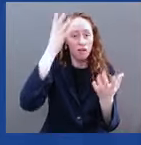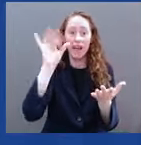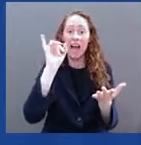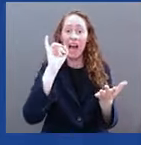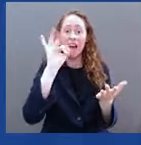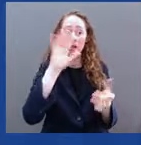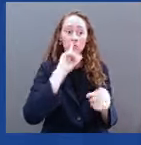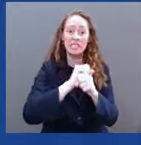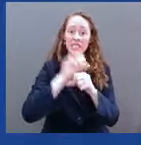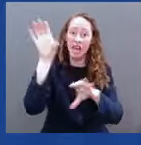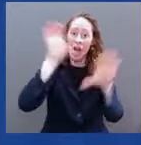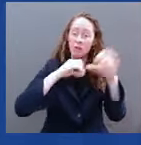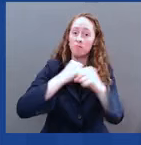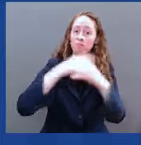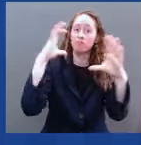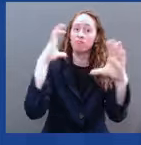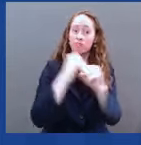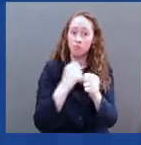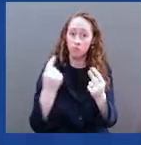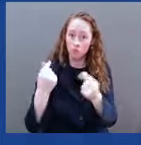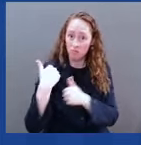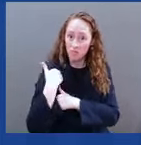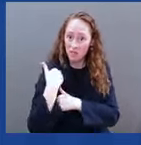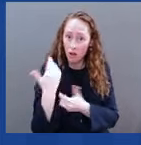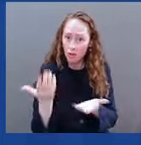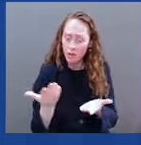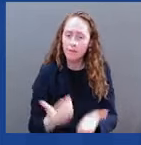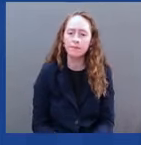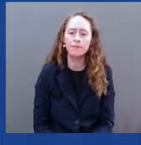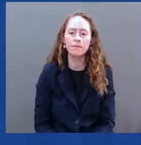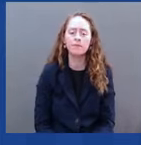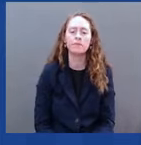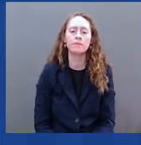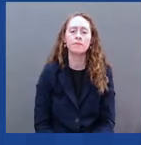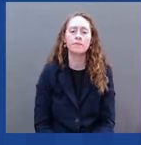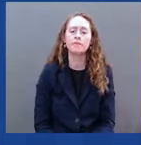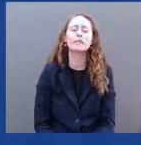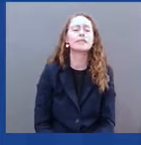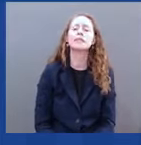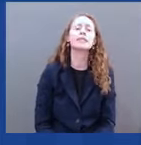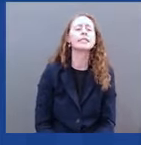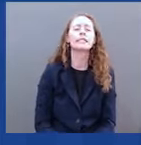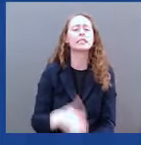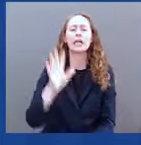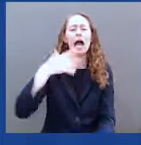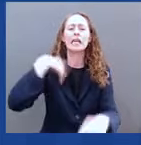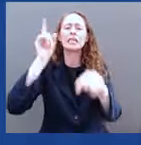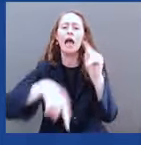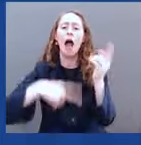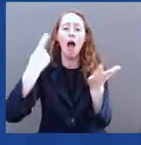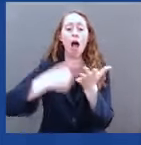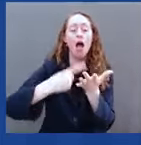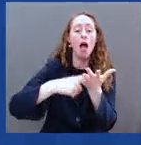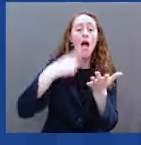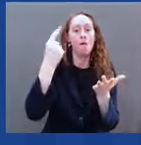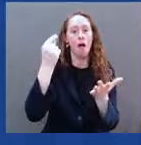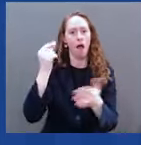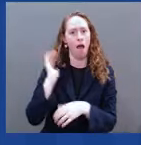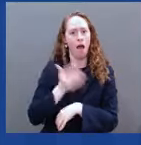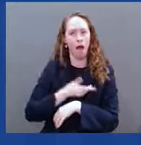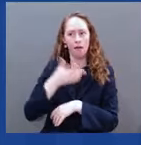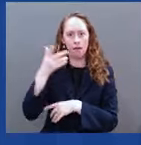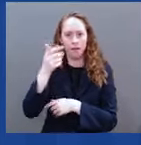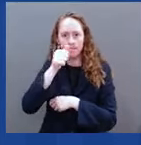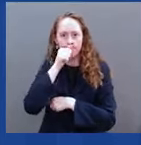to give you intelligence data, number one. Number two, we would respond. We would respond if he uses it. The nature